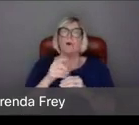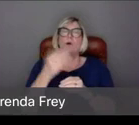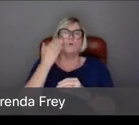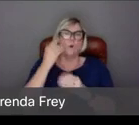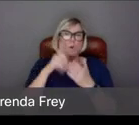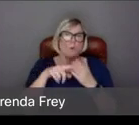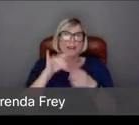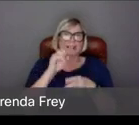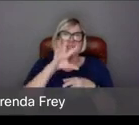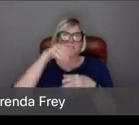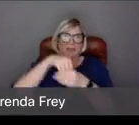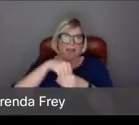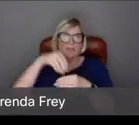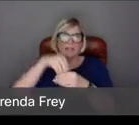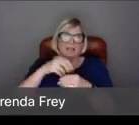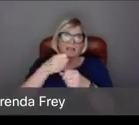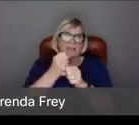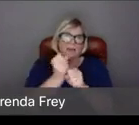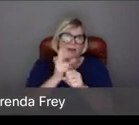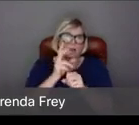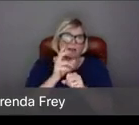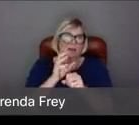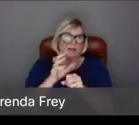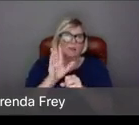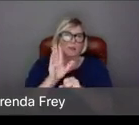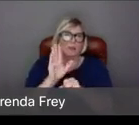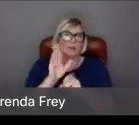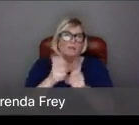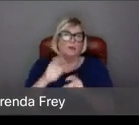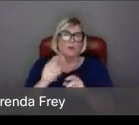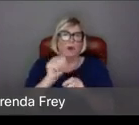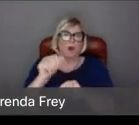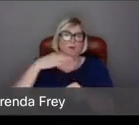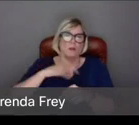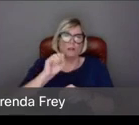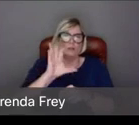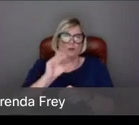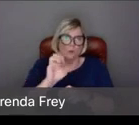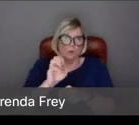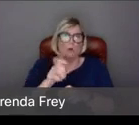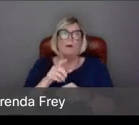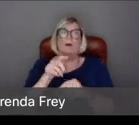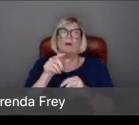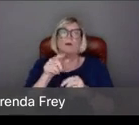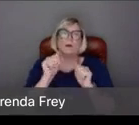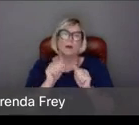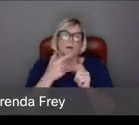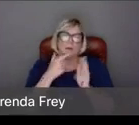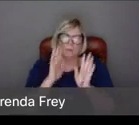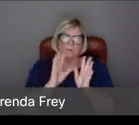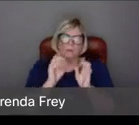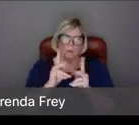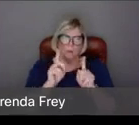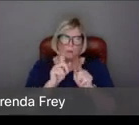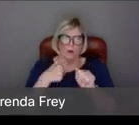your credit score, because knowing what is in there is going to help you shift things. You can decide, okay, where can I have